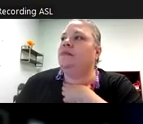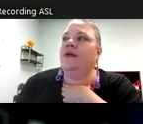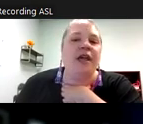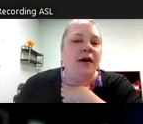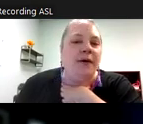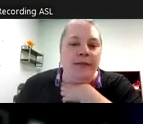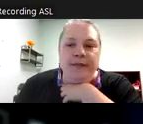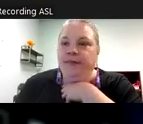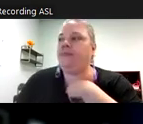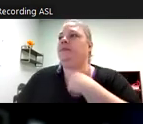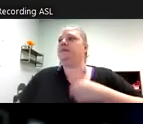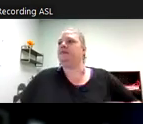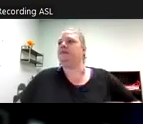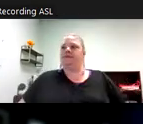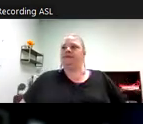Here we go.